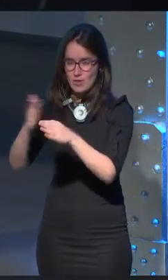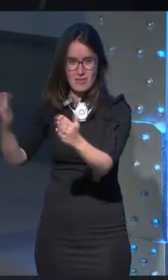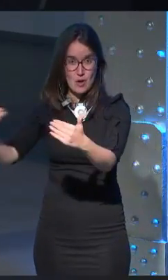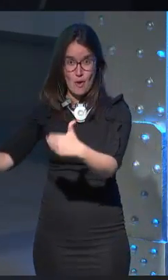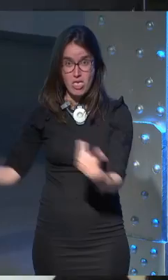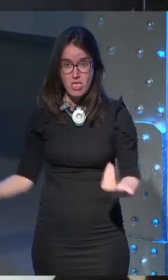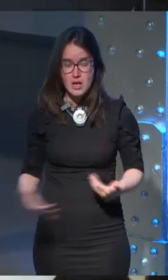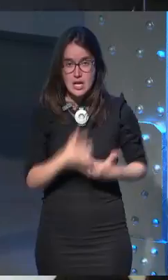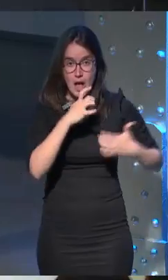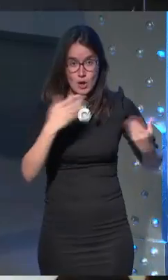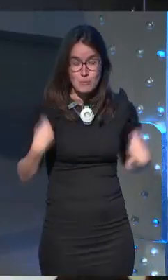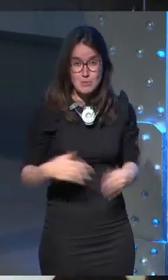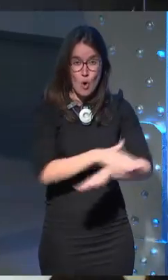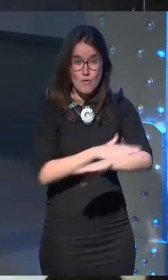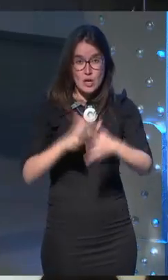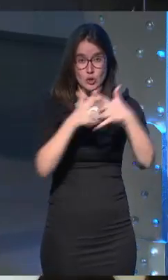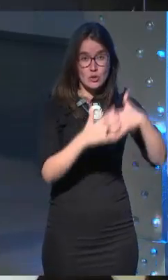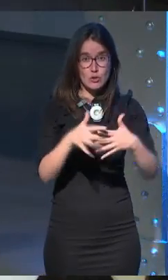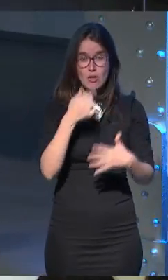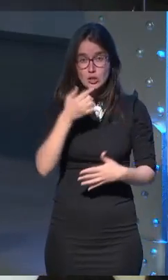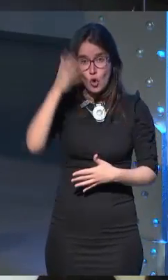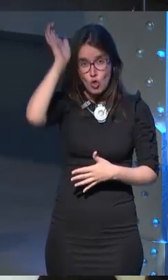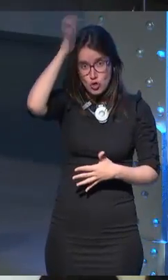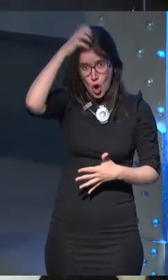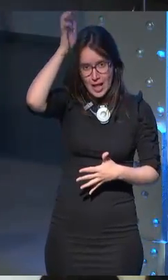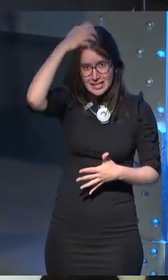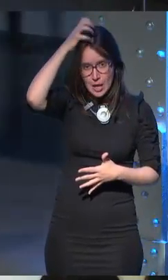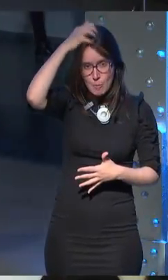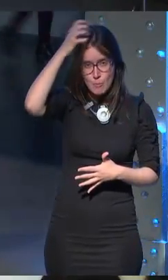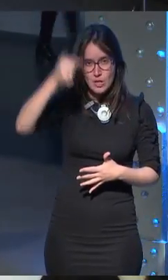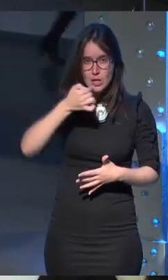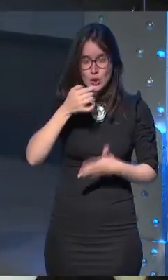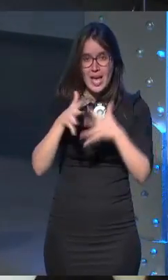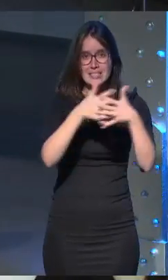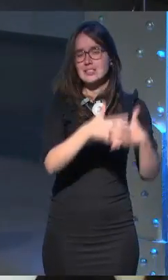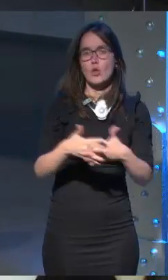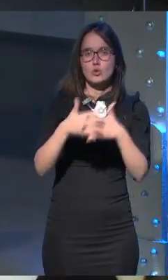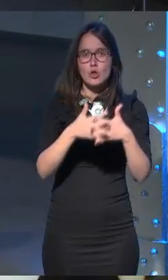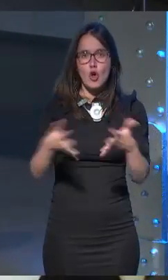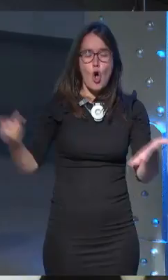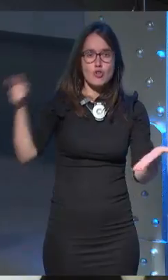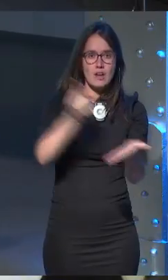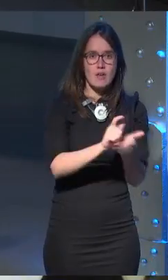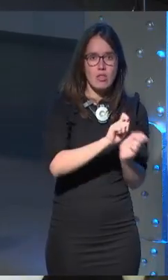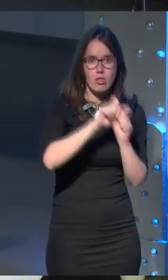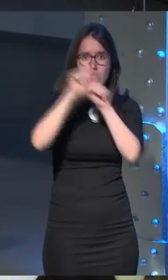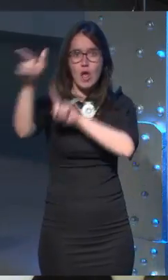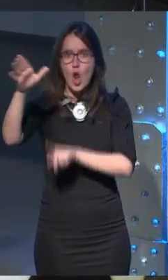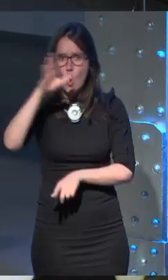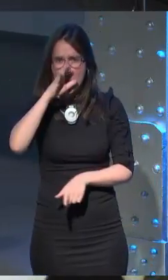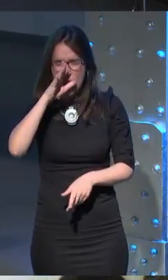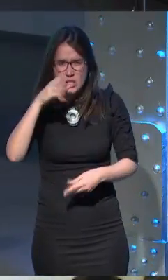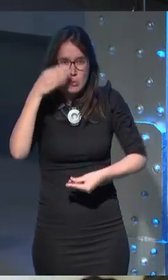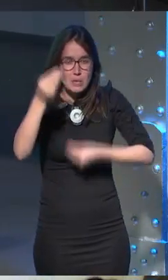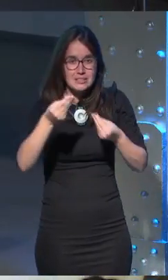A pesar de que ahora mismo... Well, despite that, Donald Trump has said that the U.S. is going to be back to the